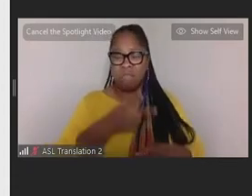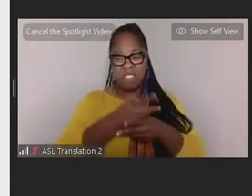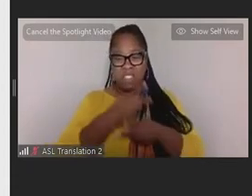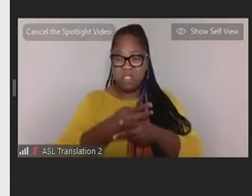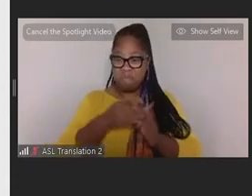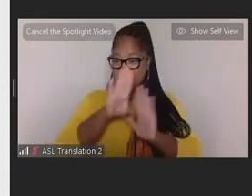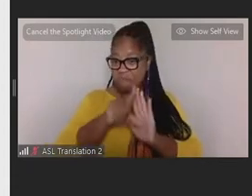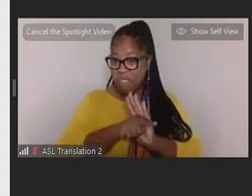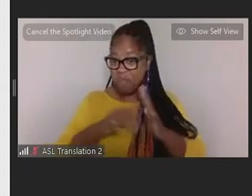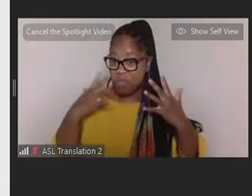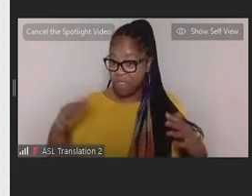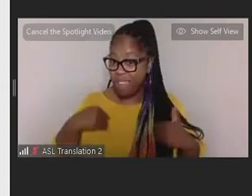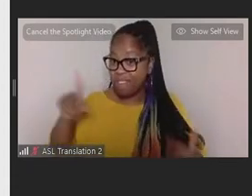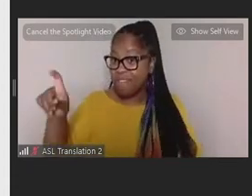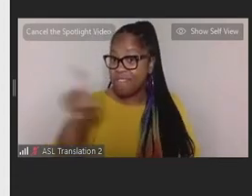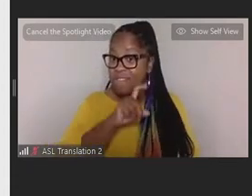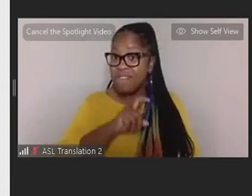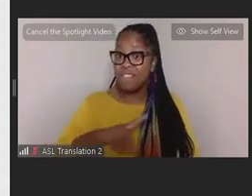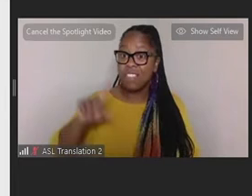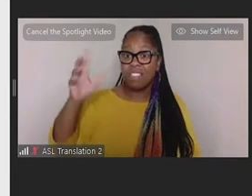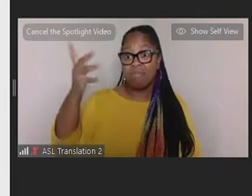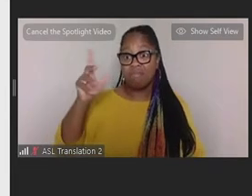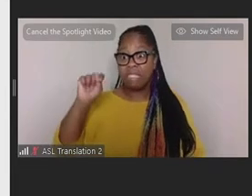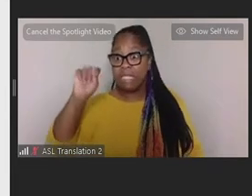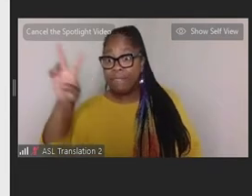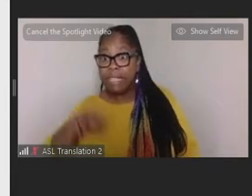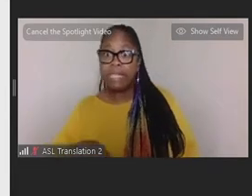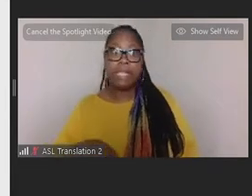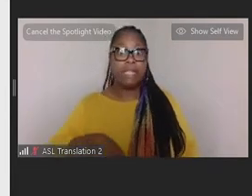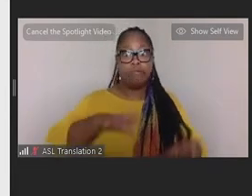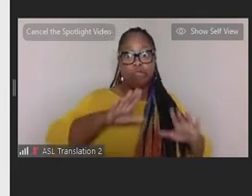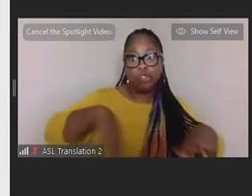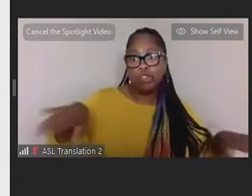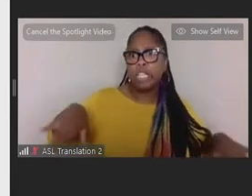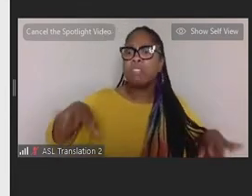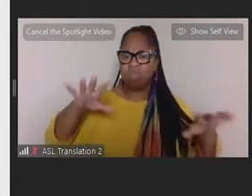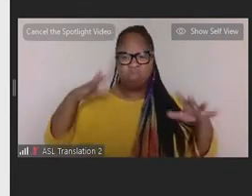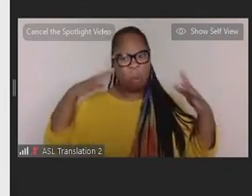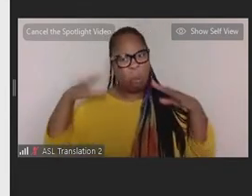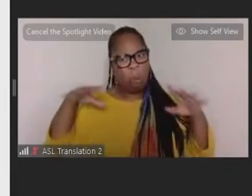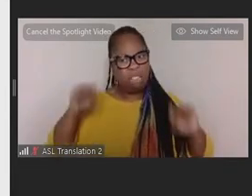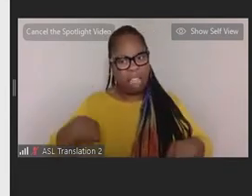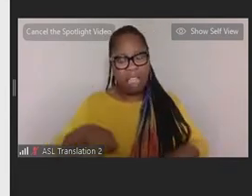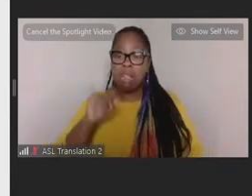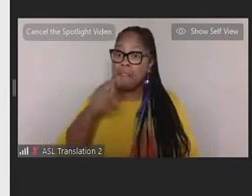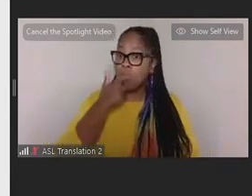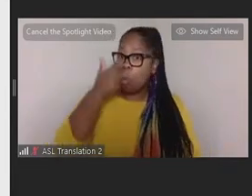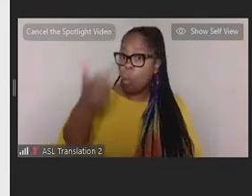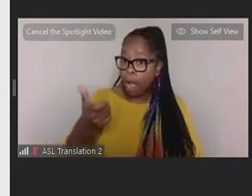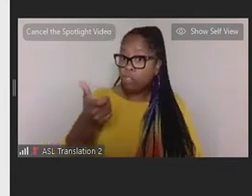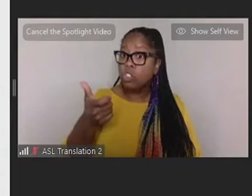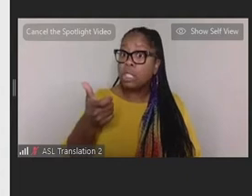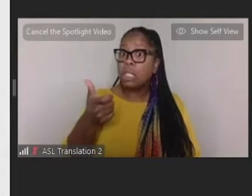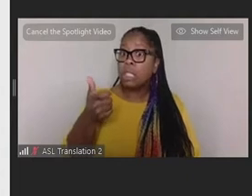during your testimony. Please make sure that if you're watching the proceedings via live stream, that the live stream is muted when you begin